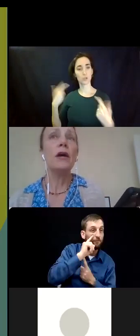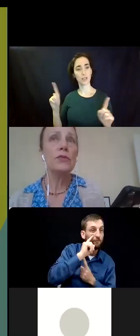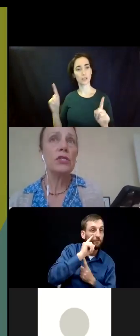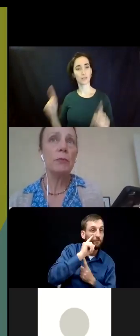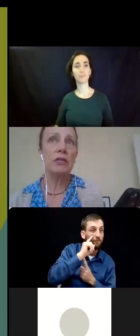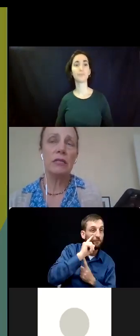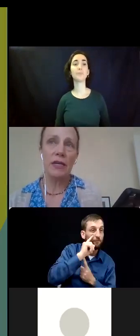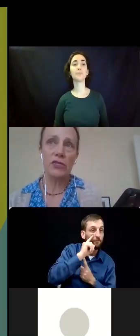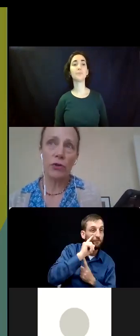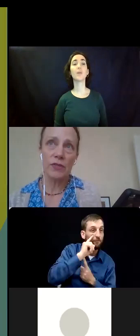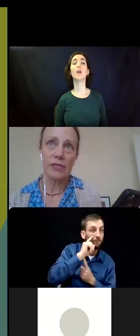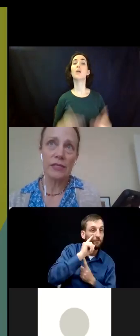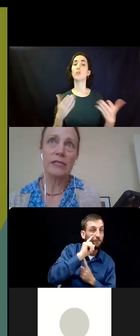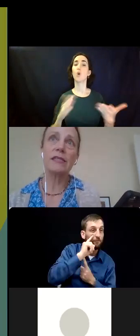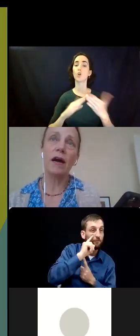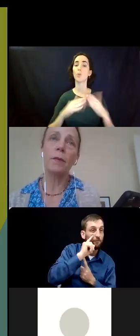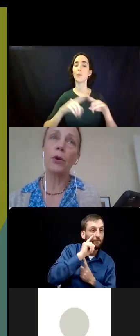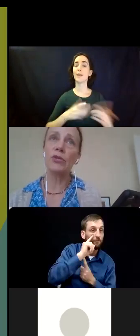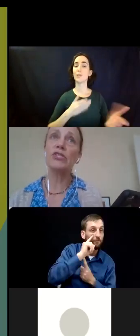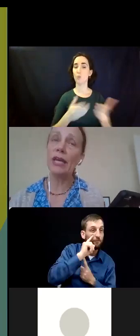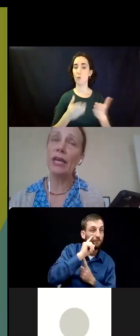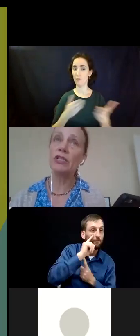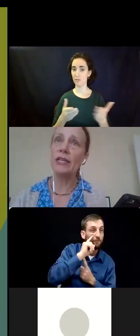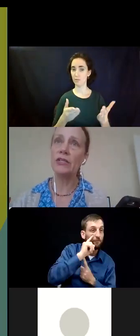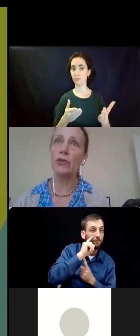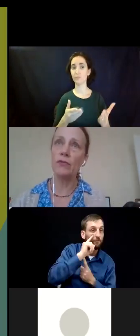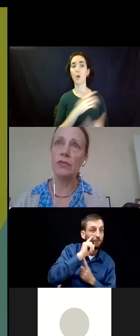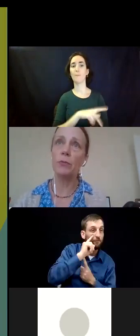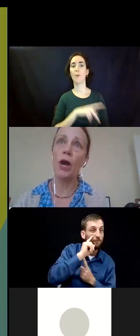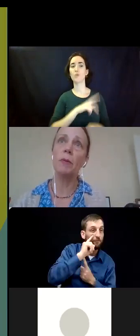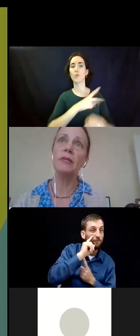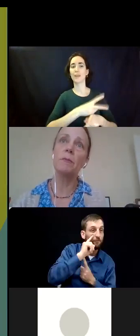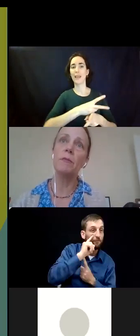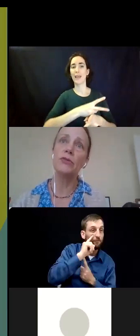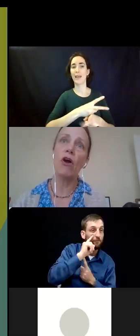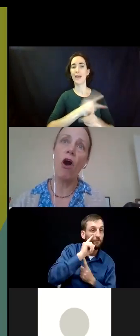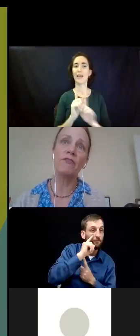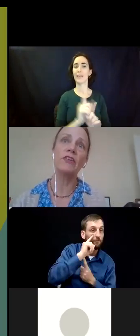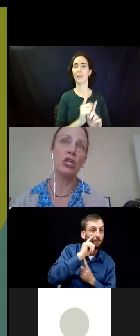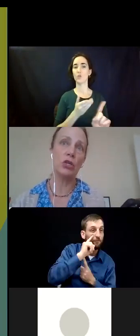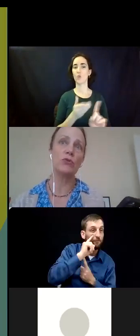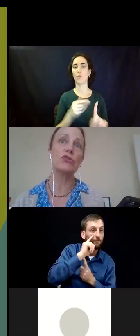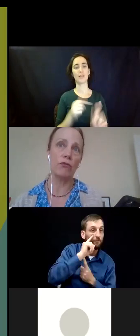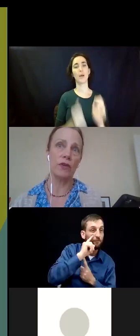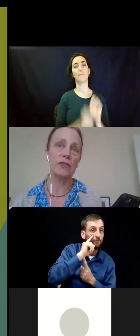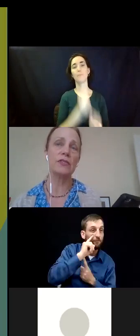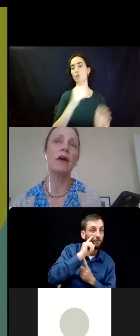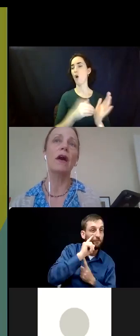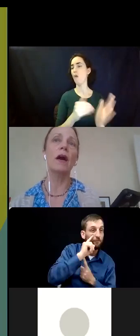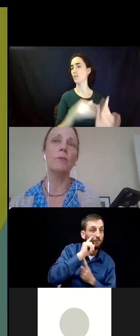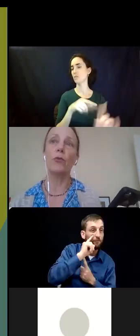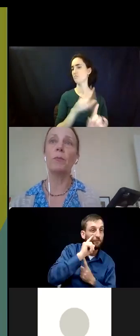So among those community-based services, personal care attendant services are probably the most often used